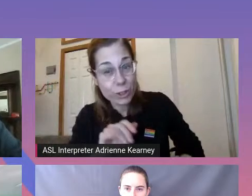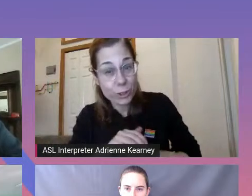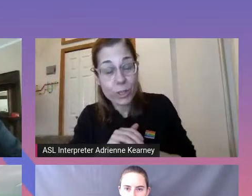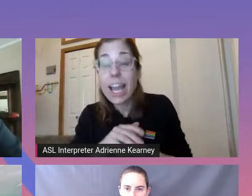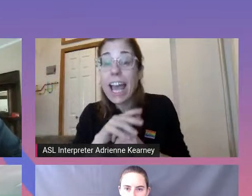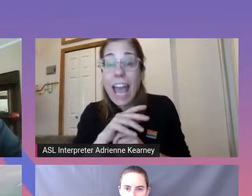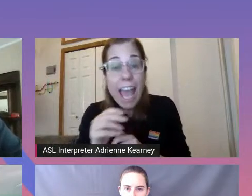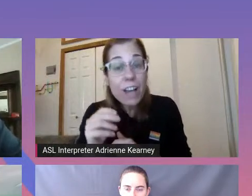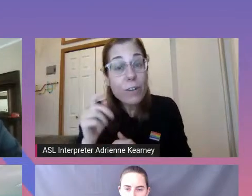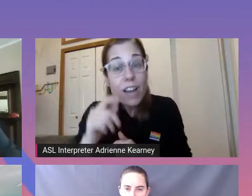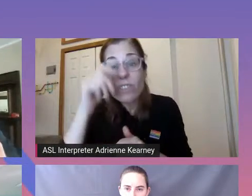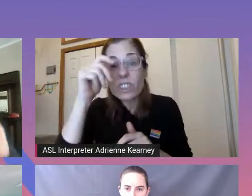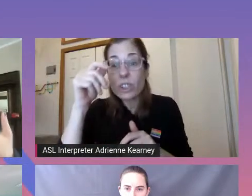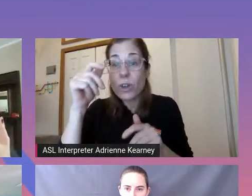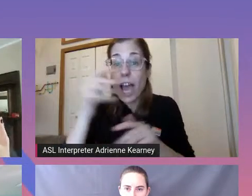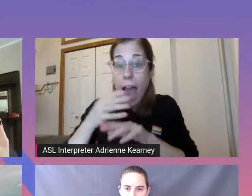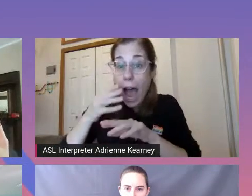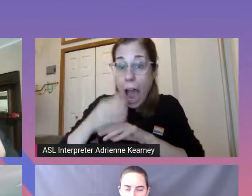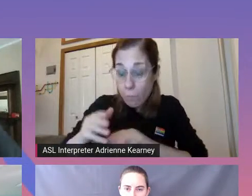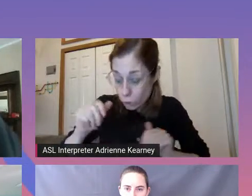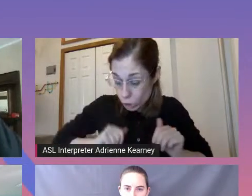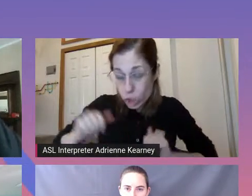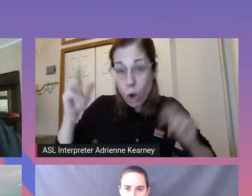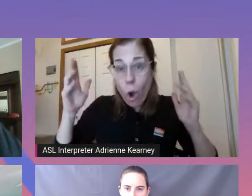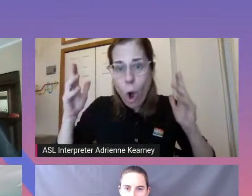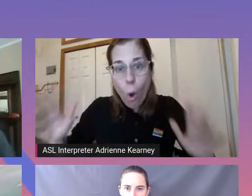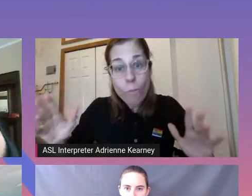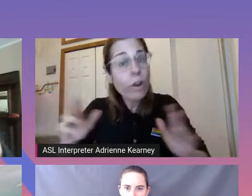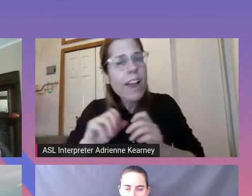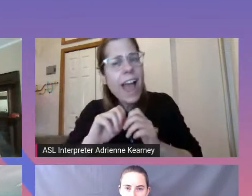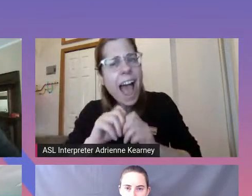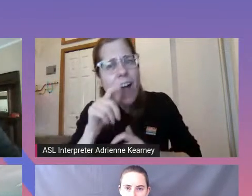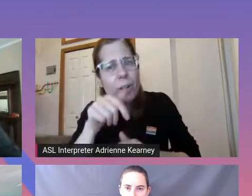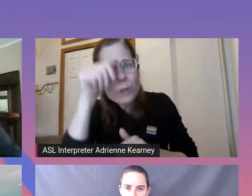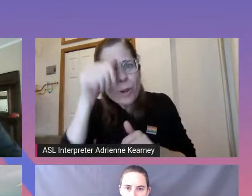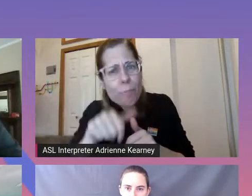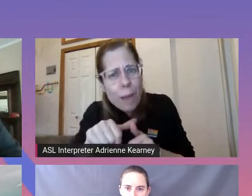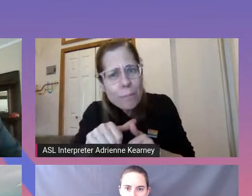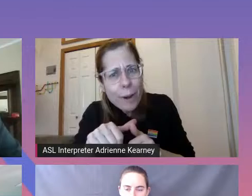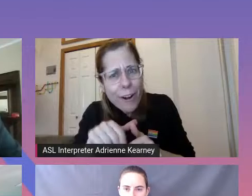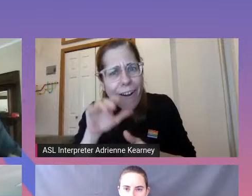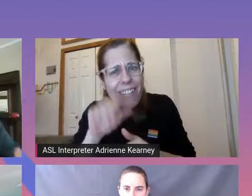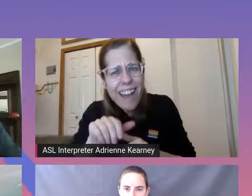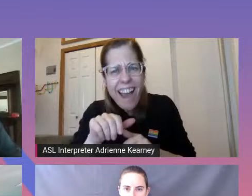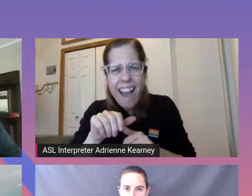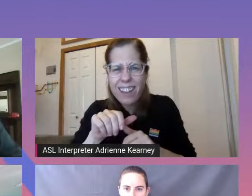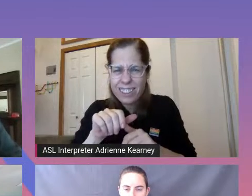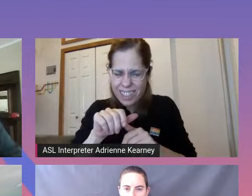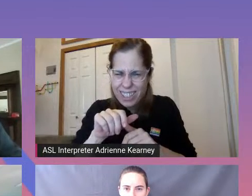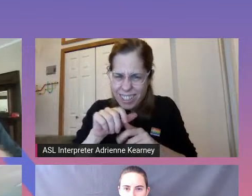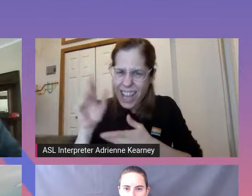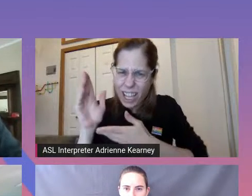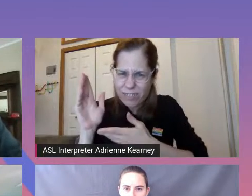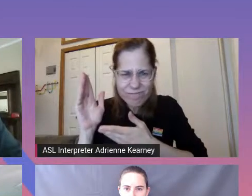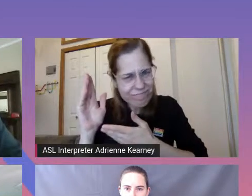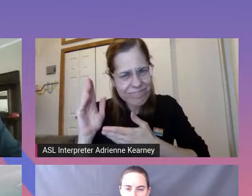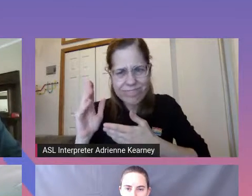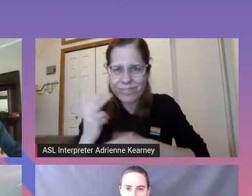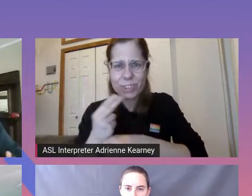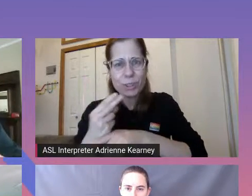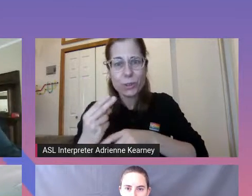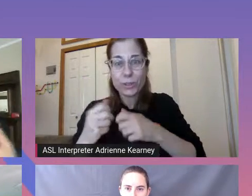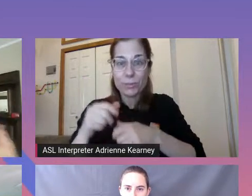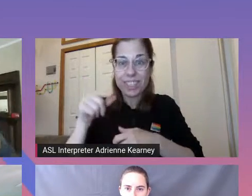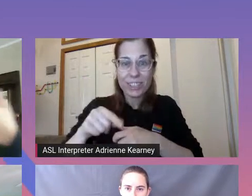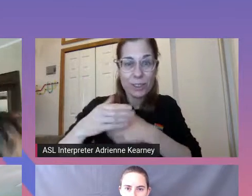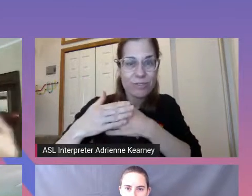practices with us? And it really helped to give people like language and how to how to mitigate microaggressions, how to answer certain